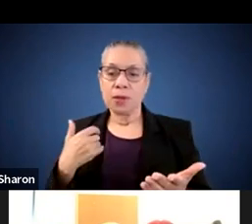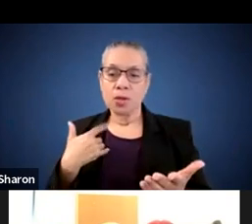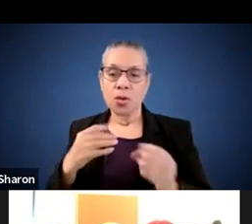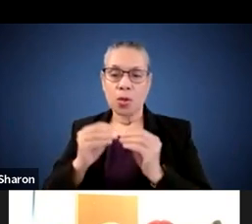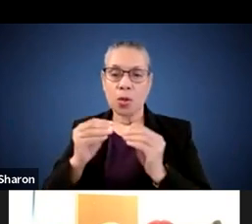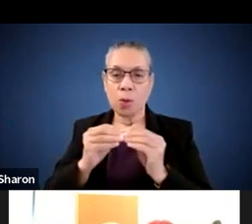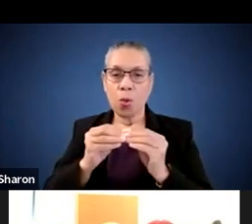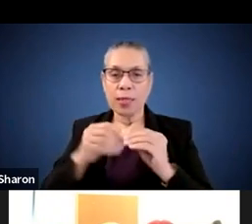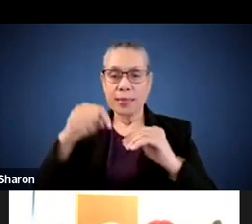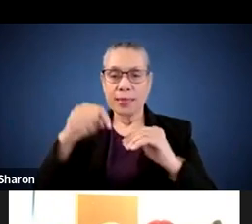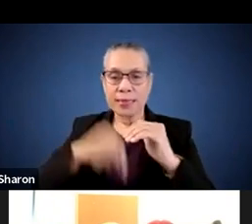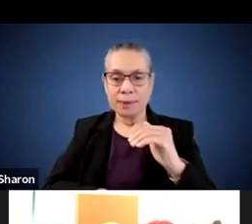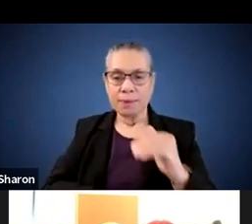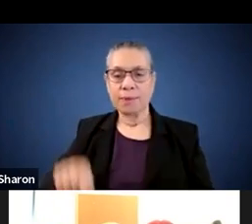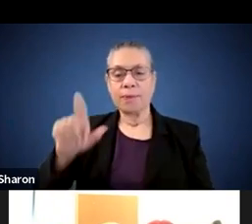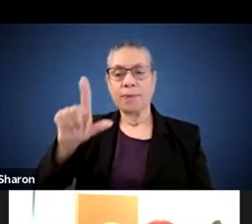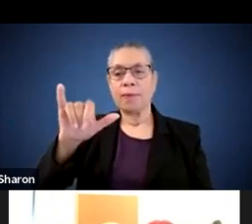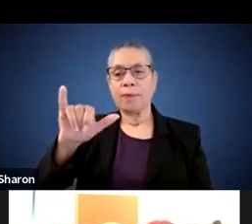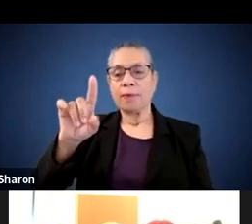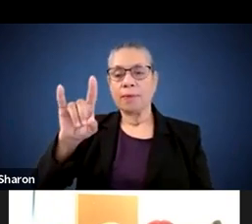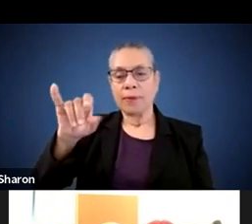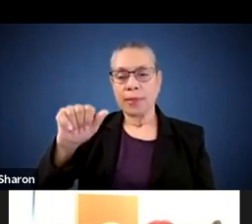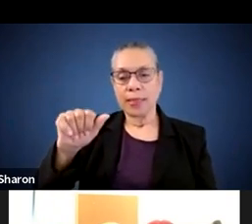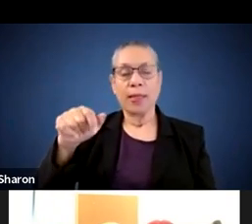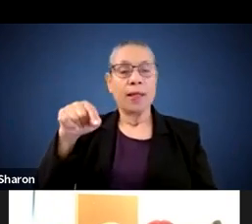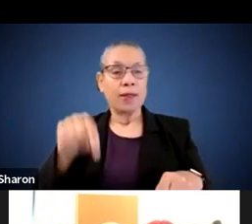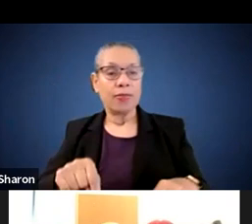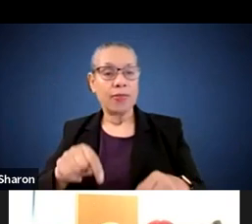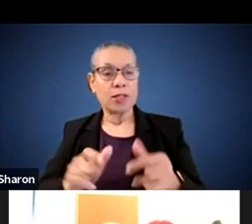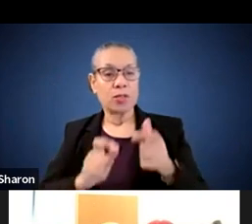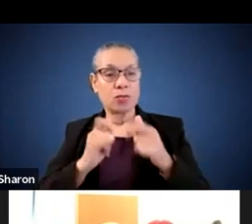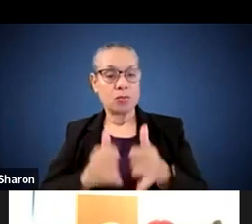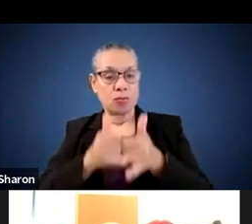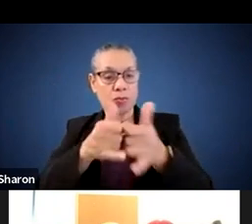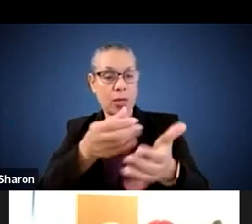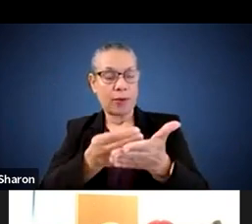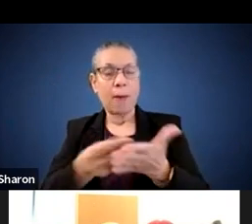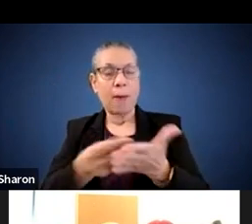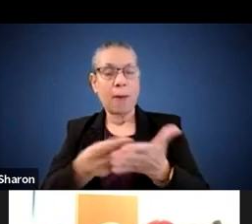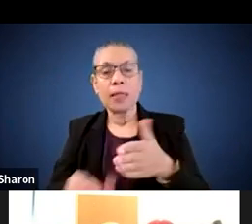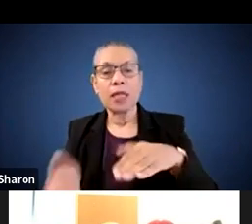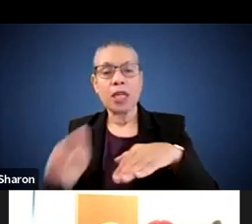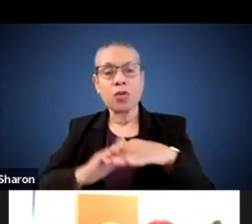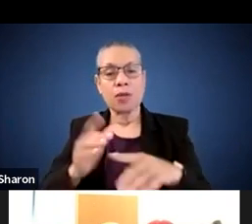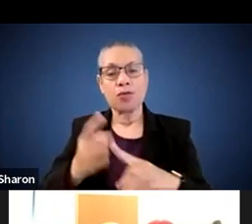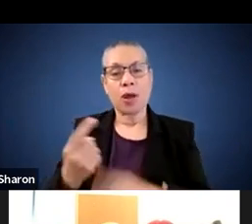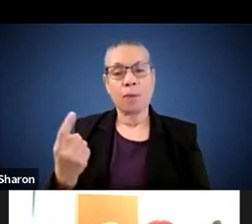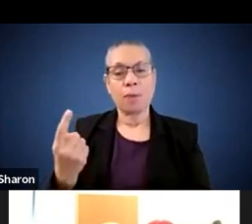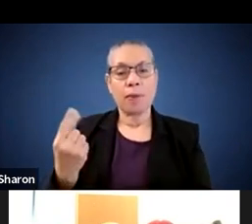those Pathways absolutely um so this grant update is actually an increase in funding from the pre the last round from